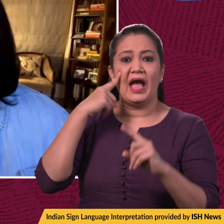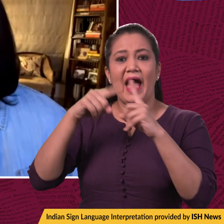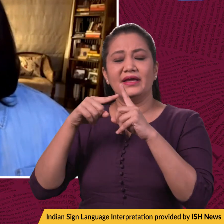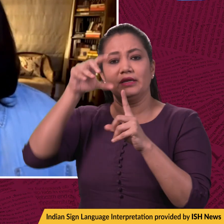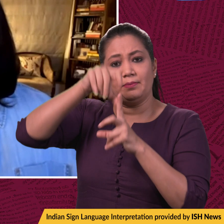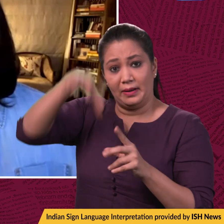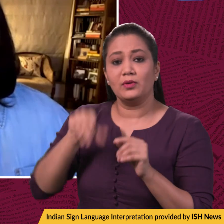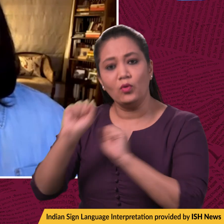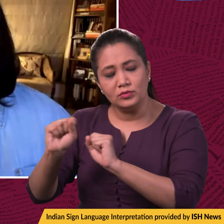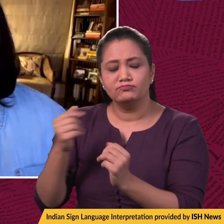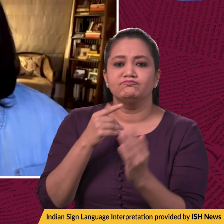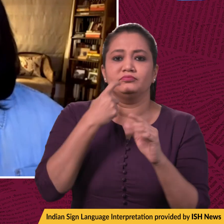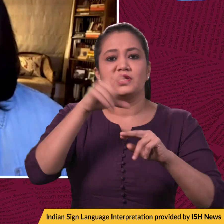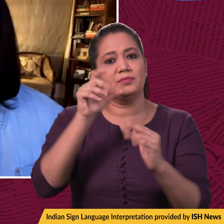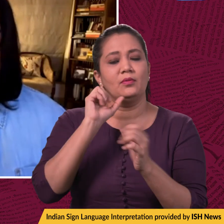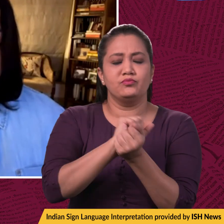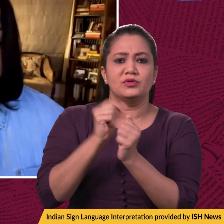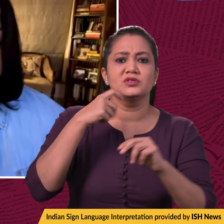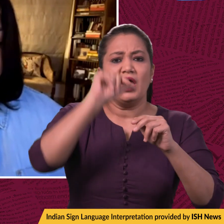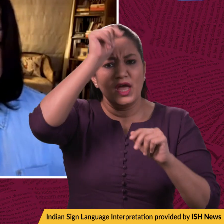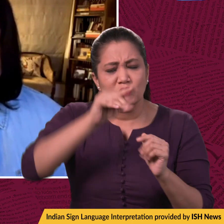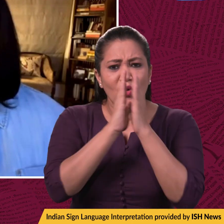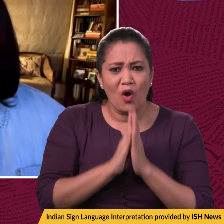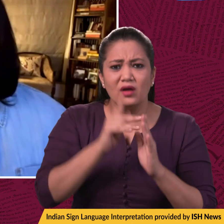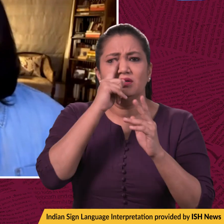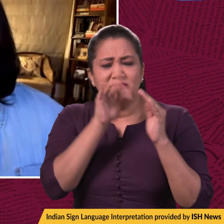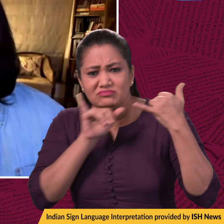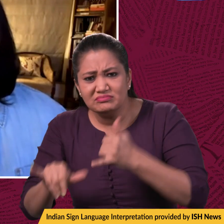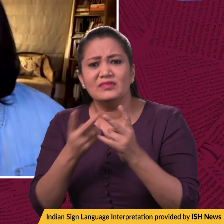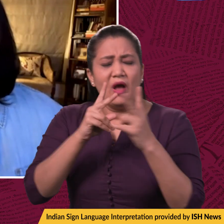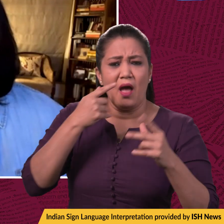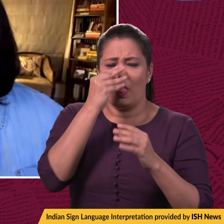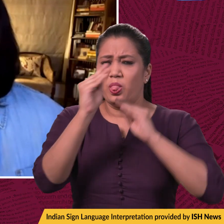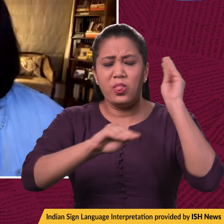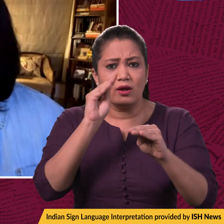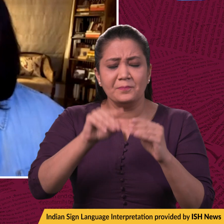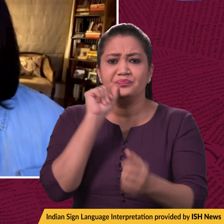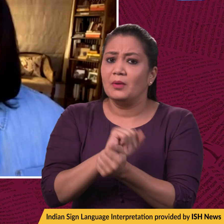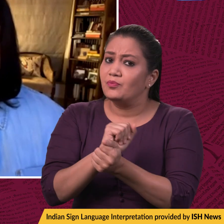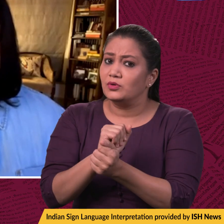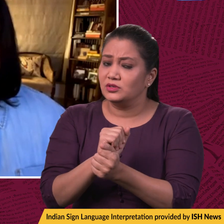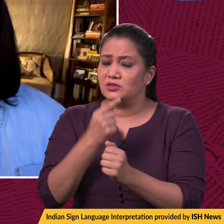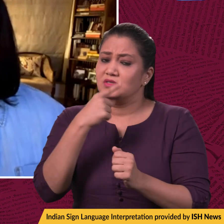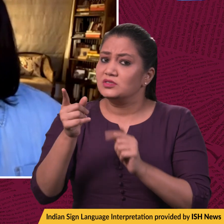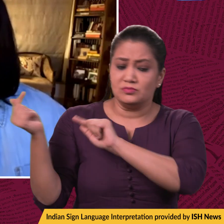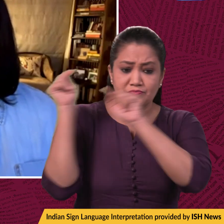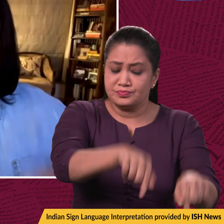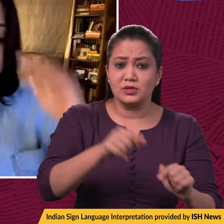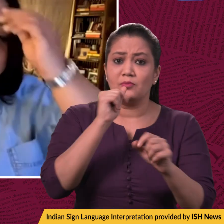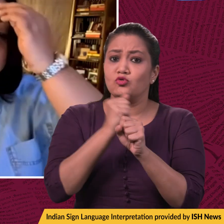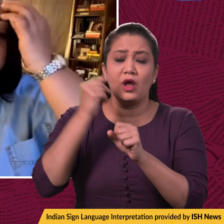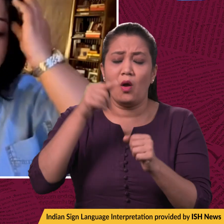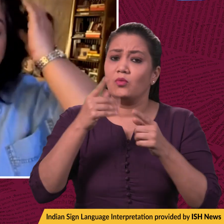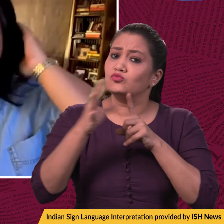against Farooqi, accusing him of insulting Hindu gods and goddesses and asking the police to ensure he doesn't perform. He also